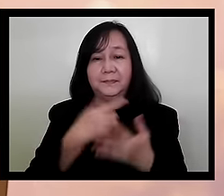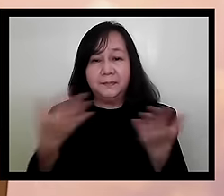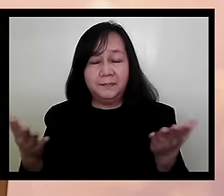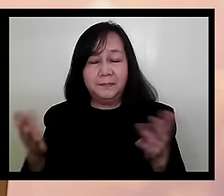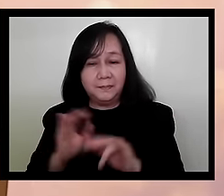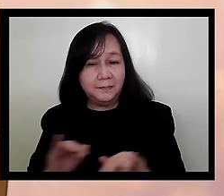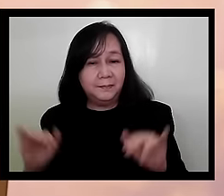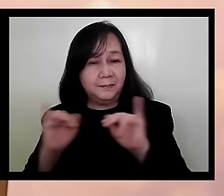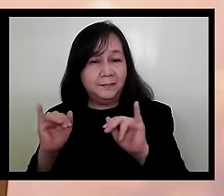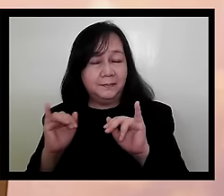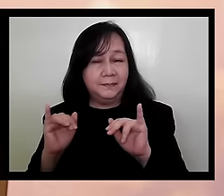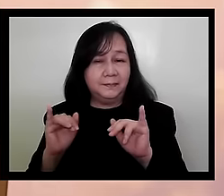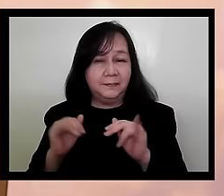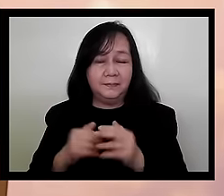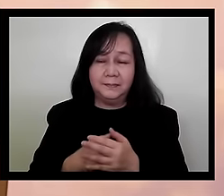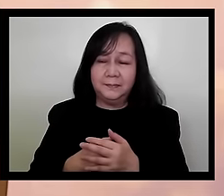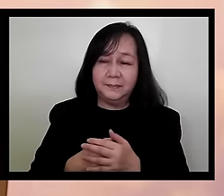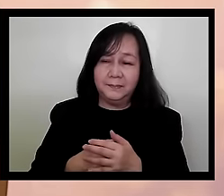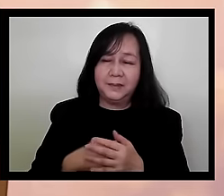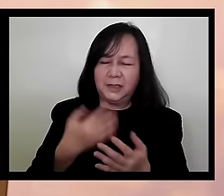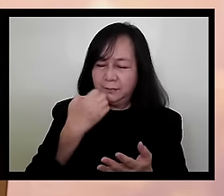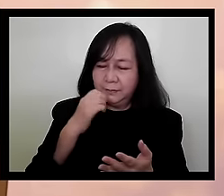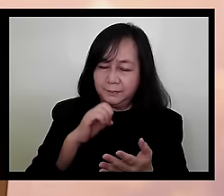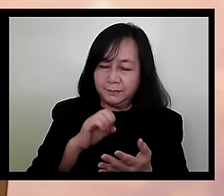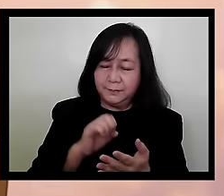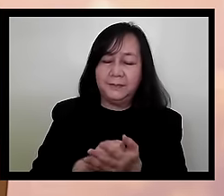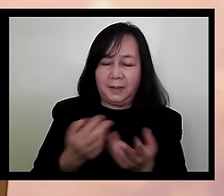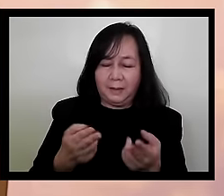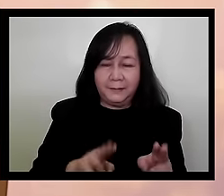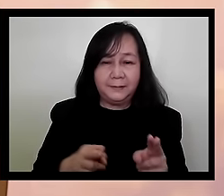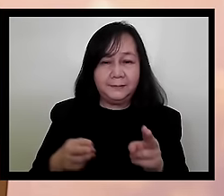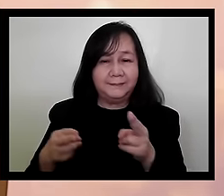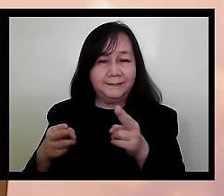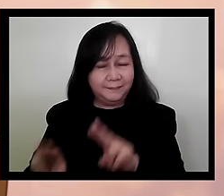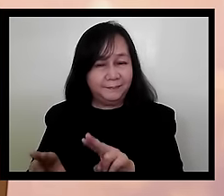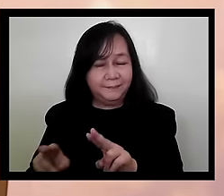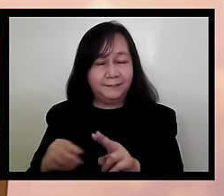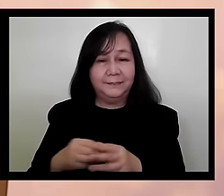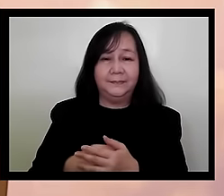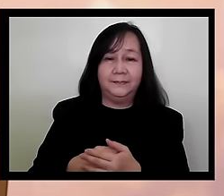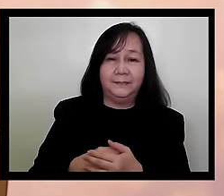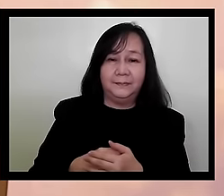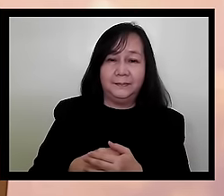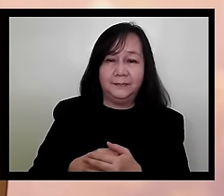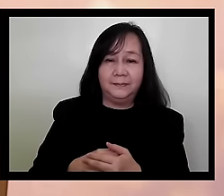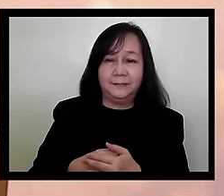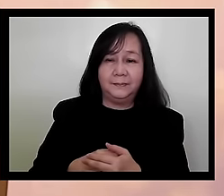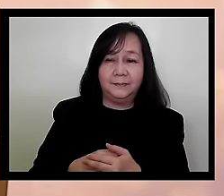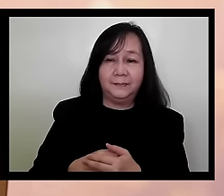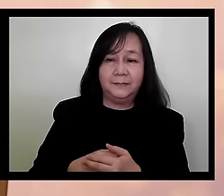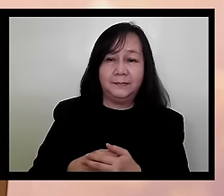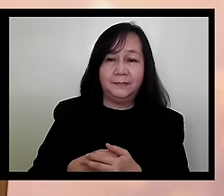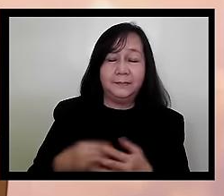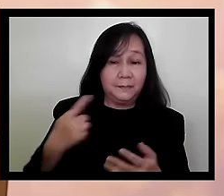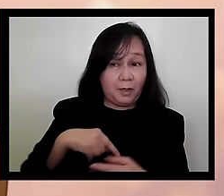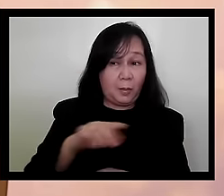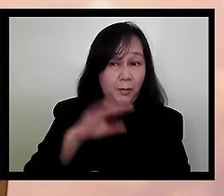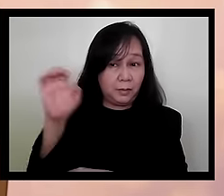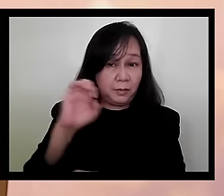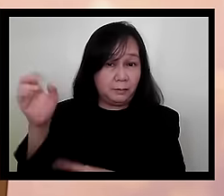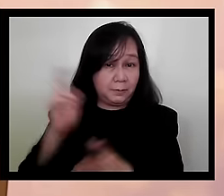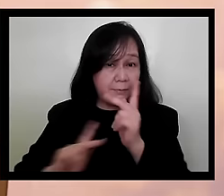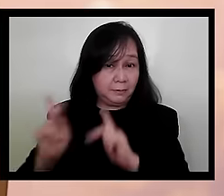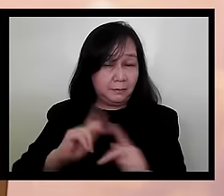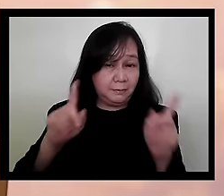and the same uh uh evils happening we give up are we an Easter